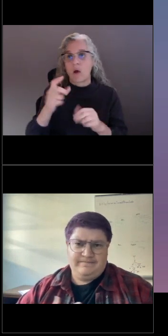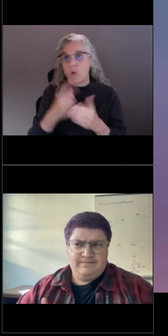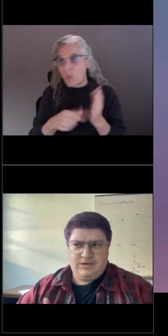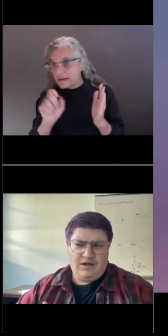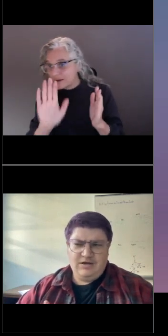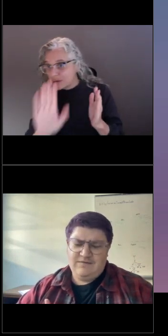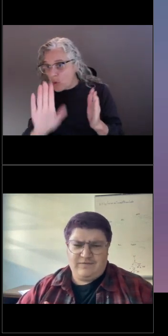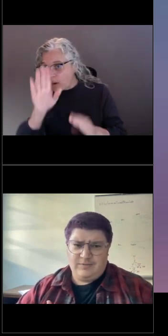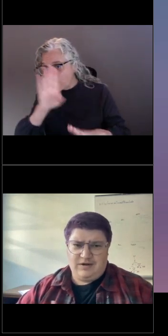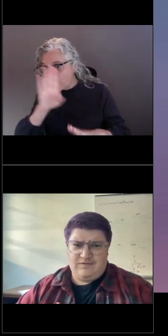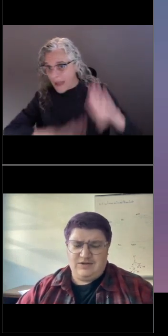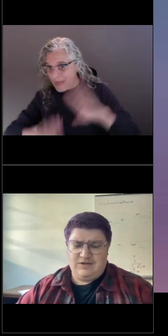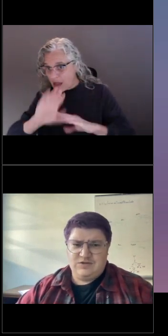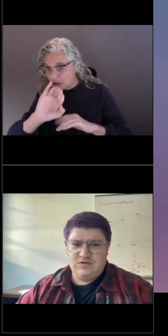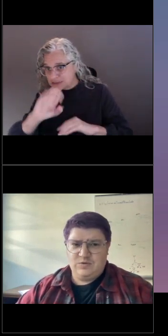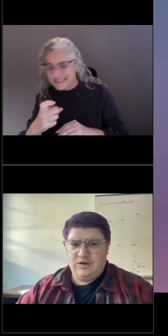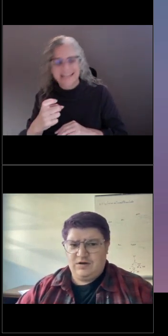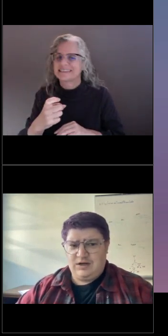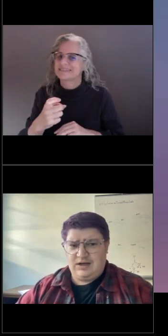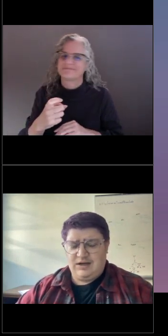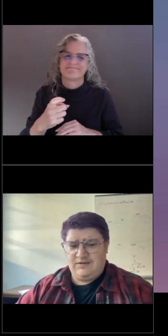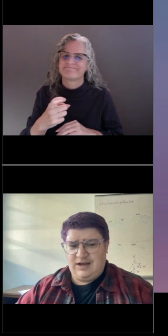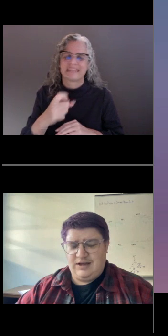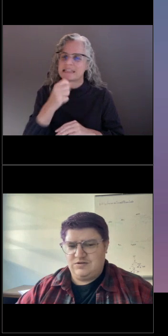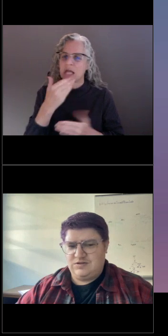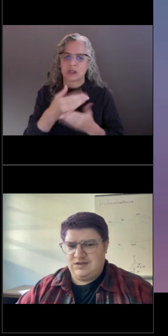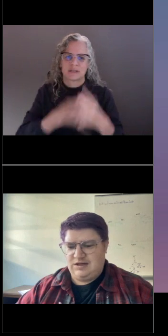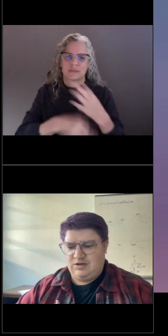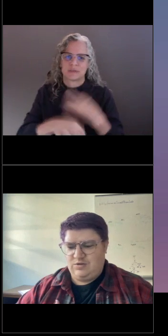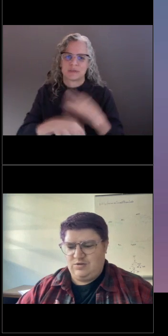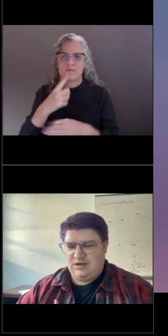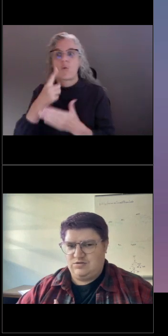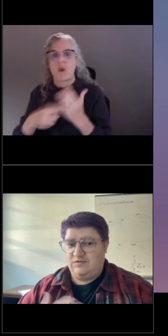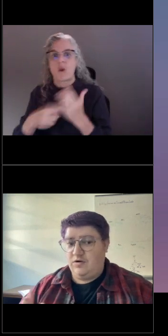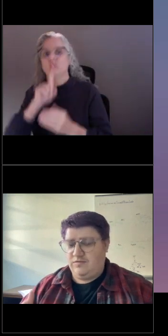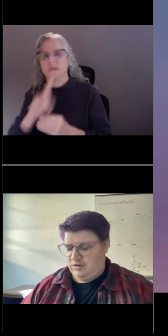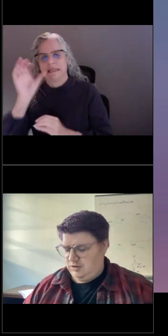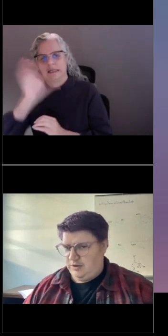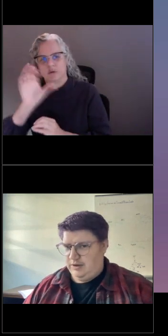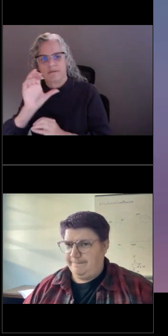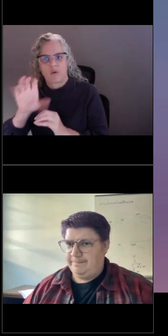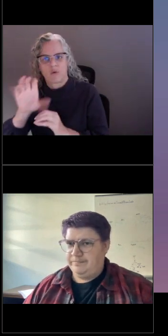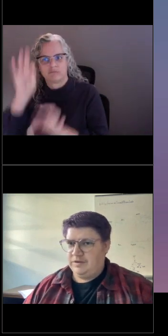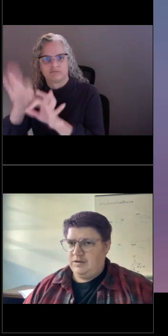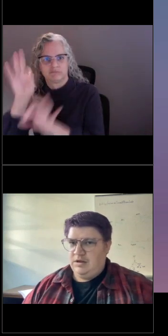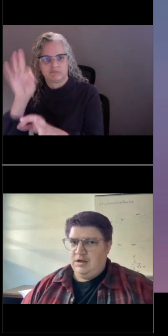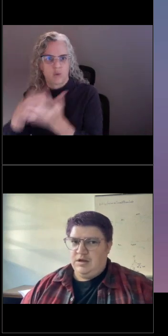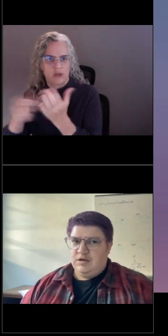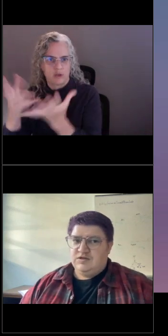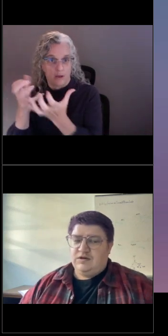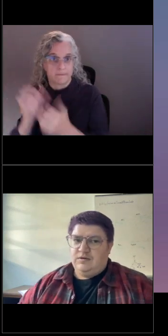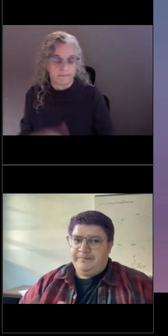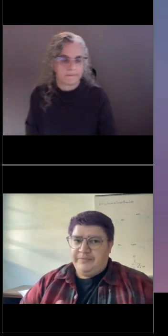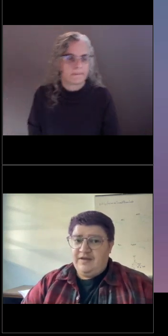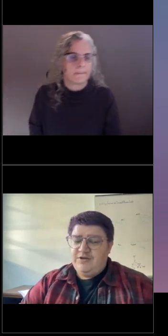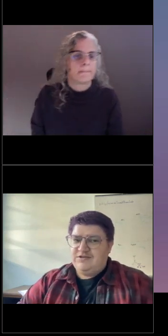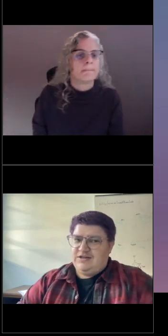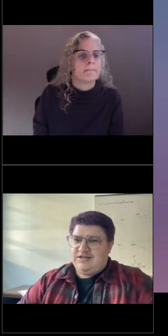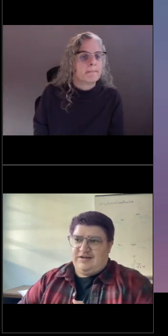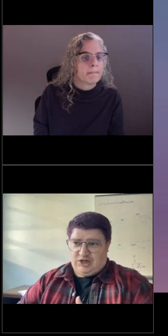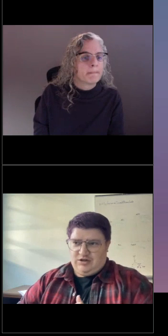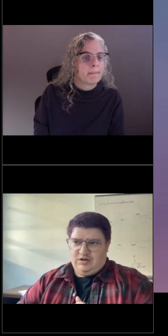get uninformative answers, or you're going to get answers that you can sort of overinterpret. So